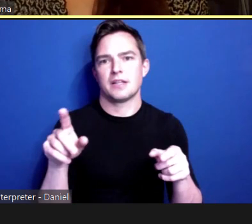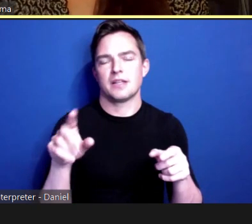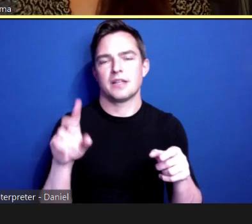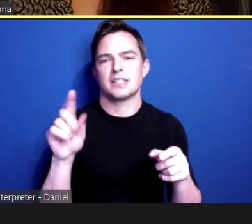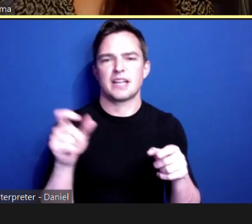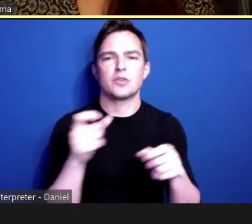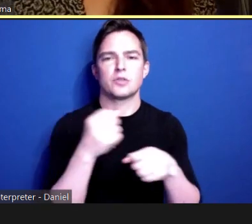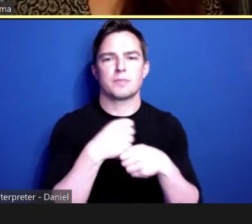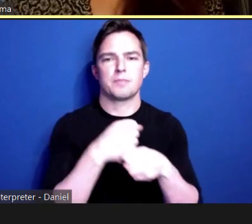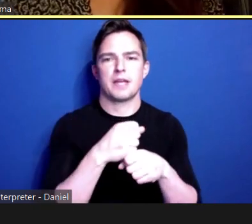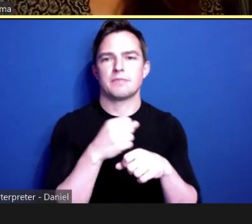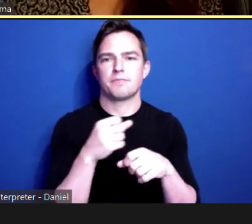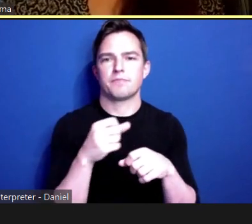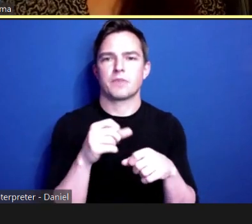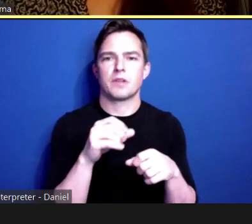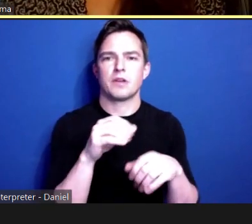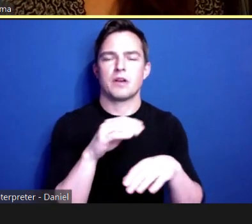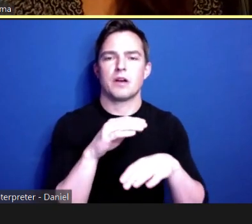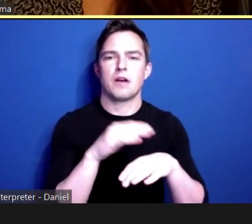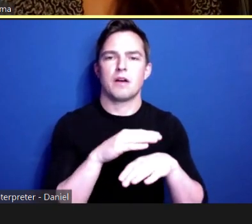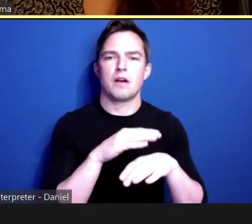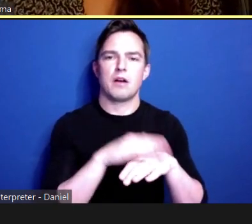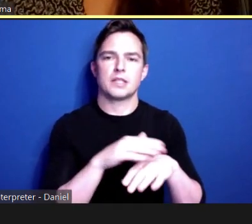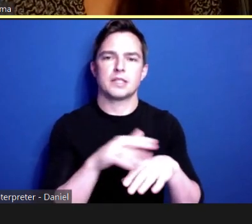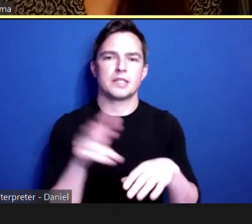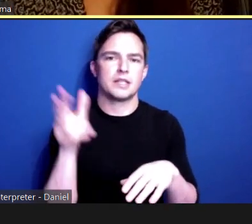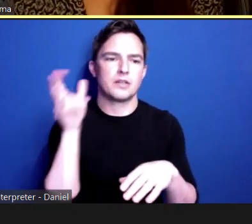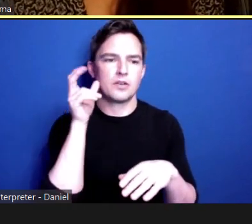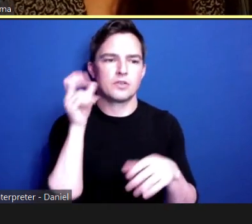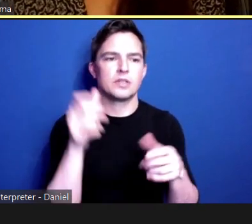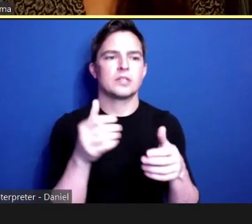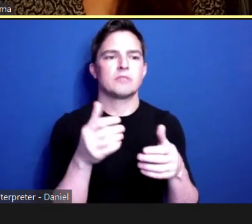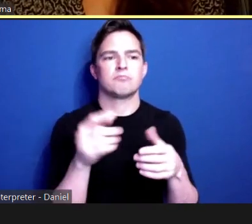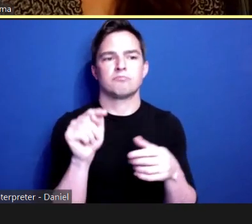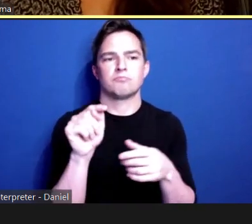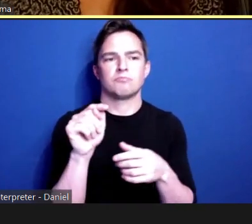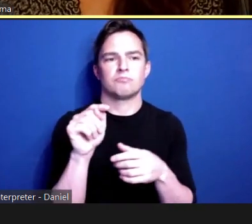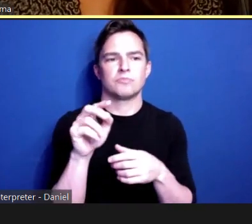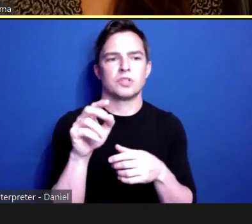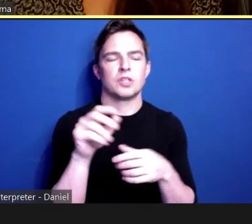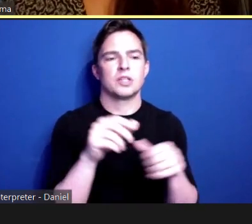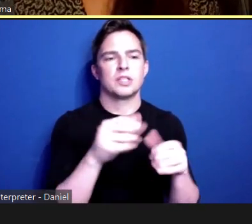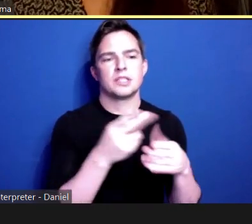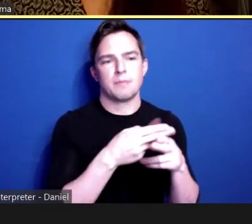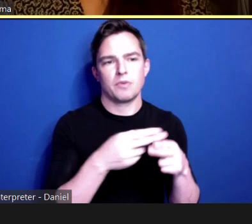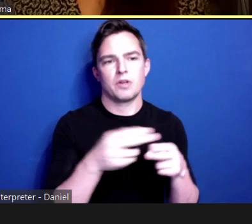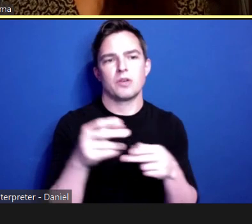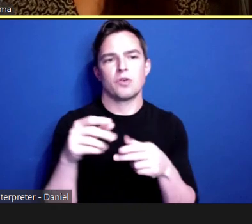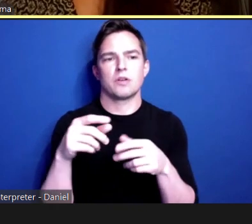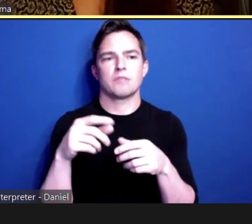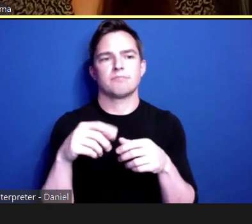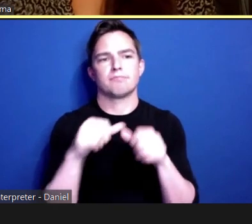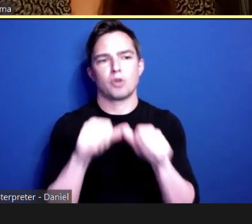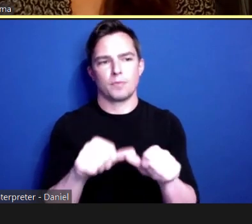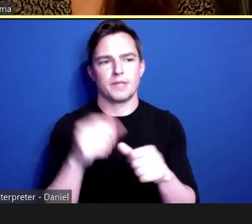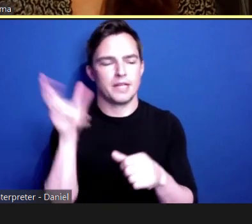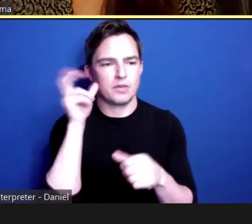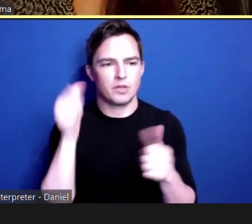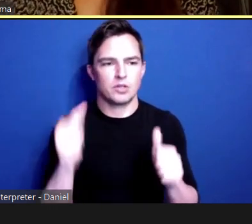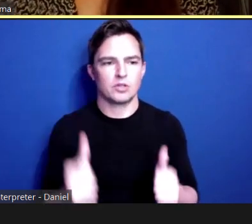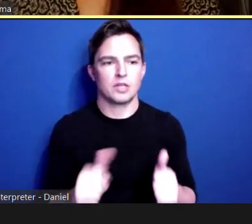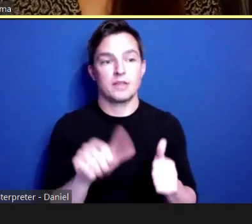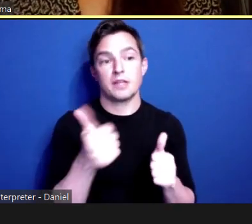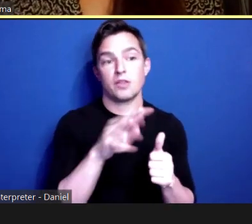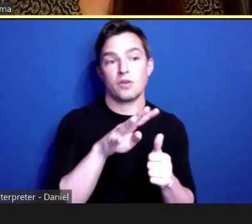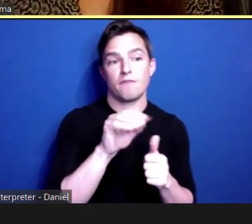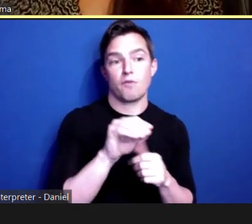made of a normal hearing, transient hearing loss, or permanent hearing loss. The other 40%